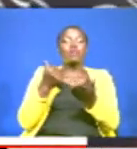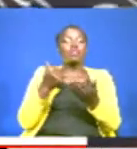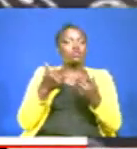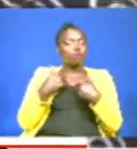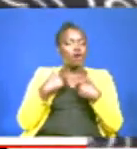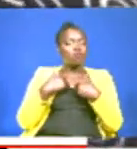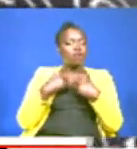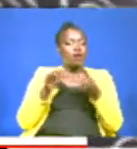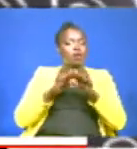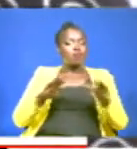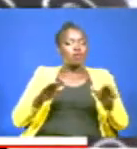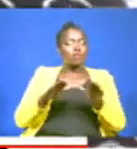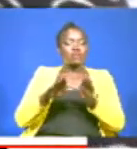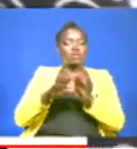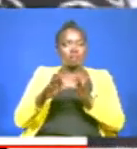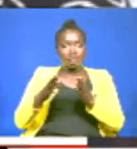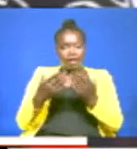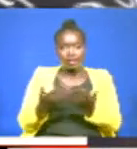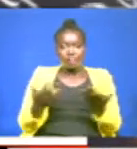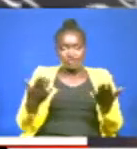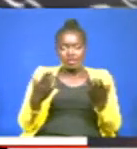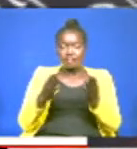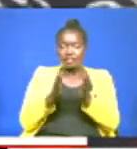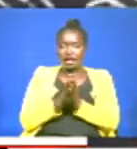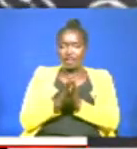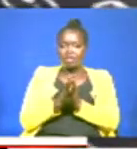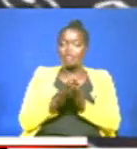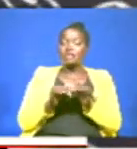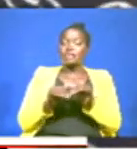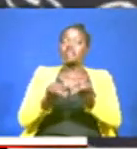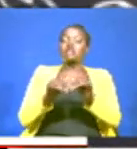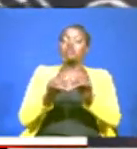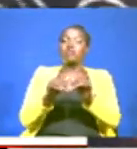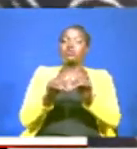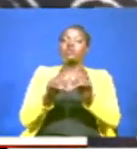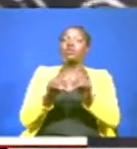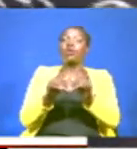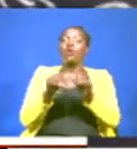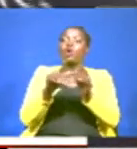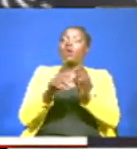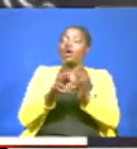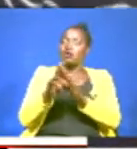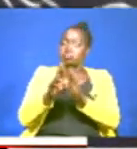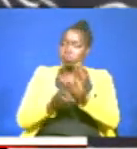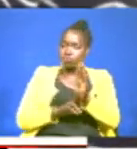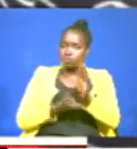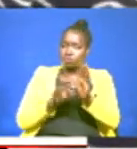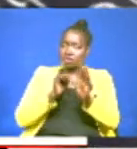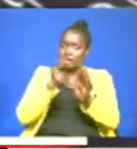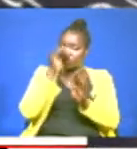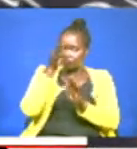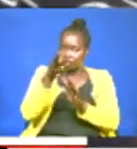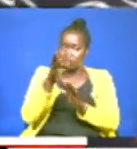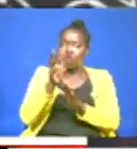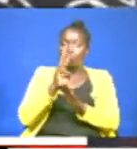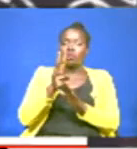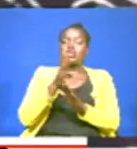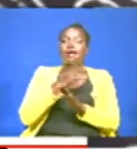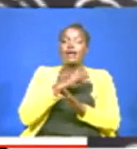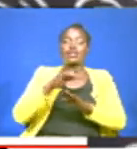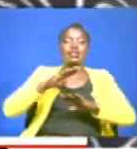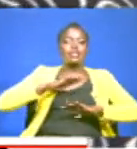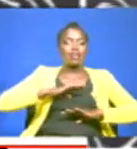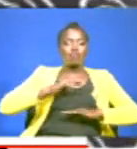long-term measures and sustainable, resilient measures so that in future we can have water and we can have enough